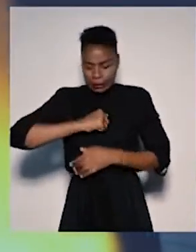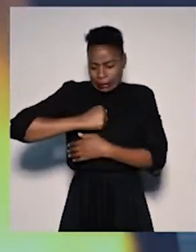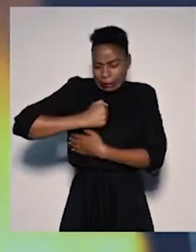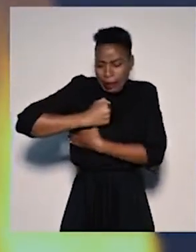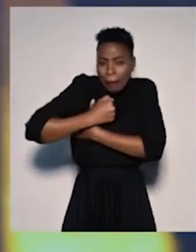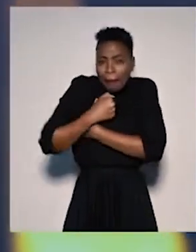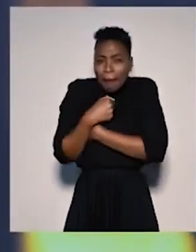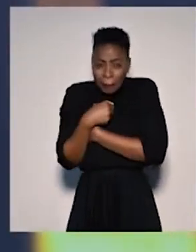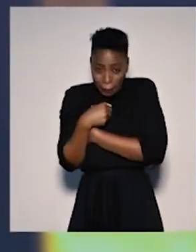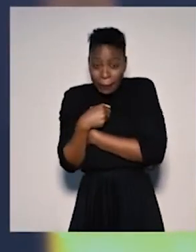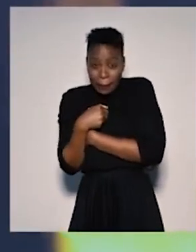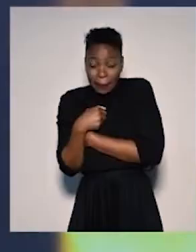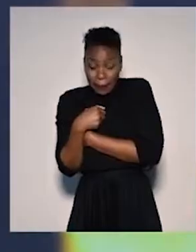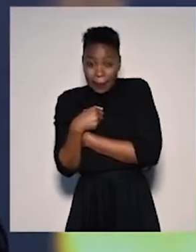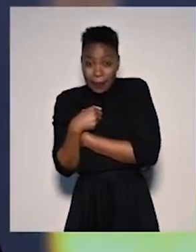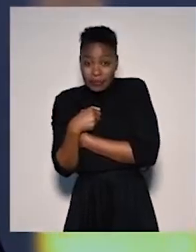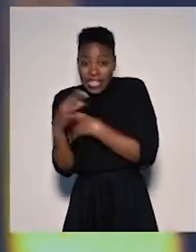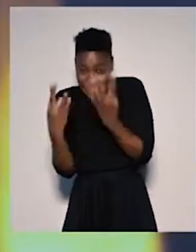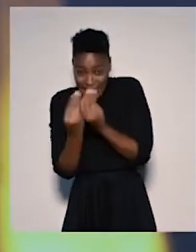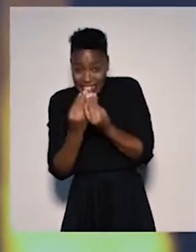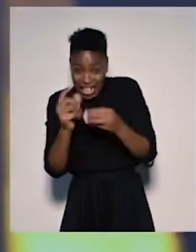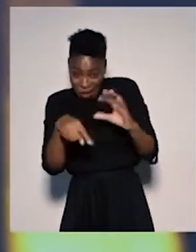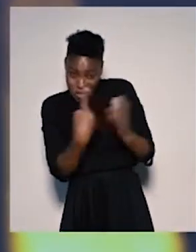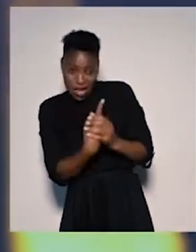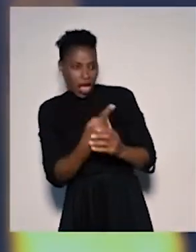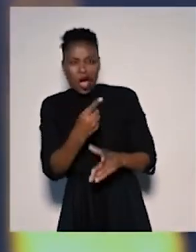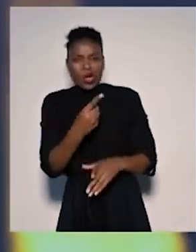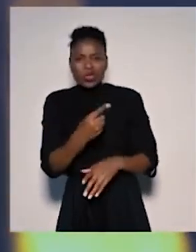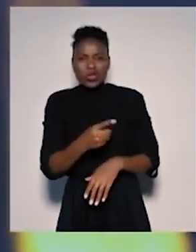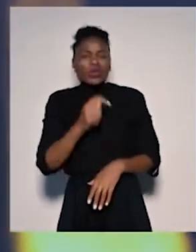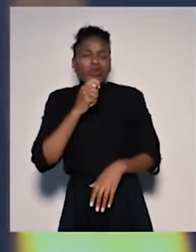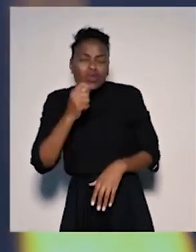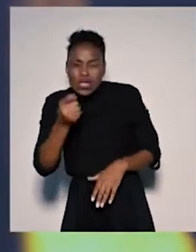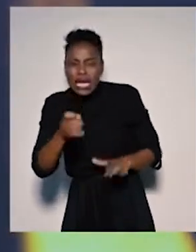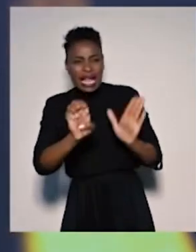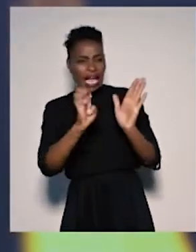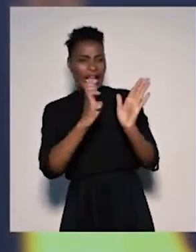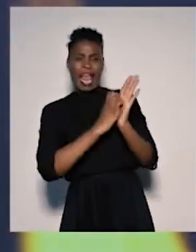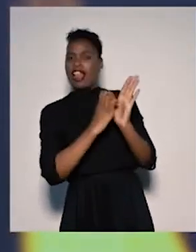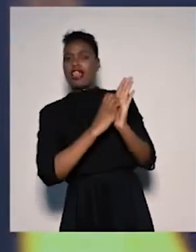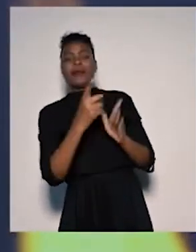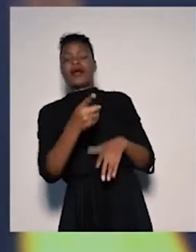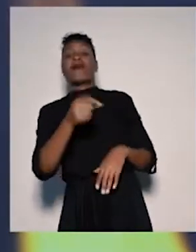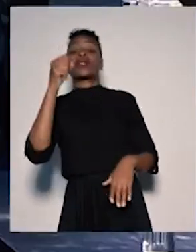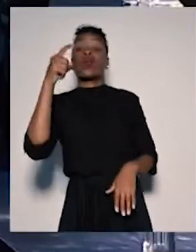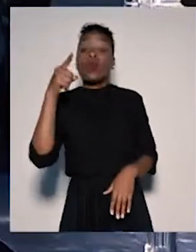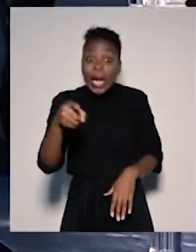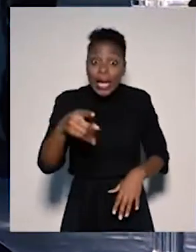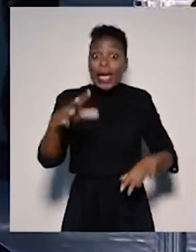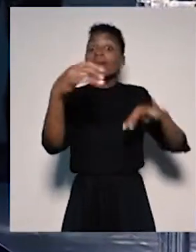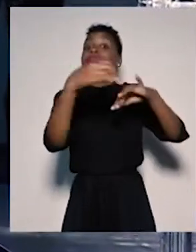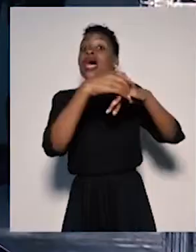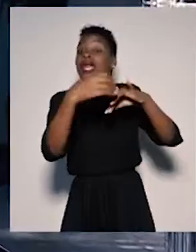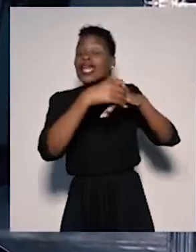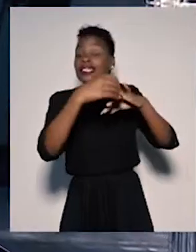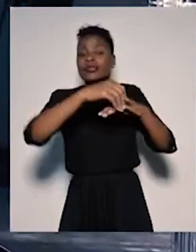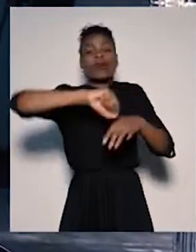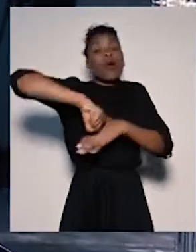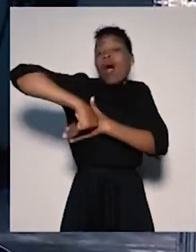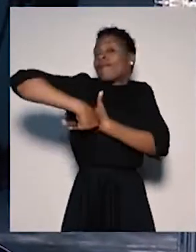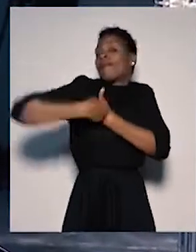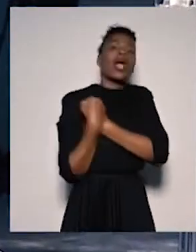they are shaking up together, don't use that as an example. Shata wena, skayetsa